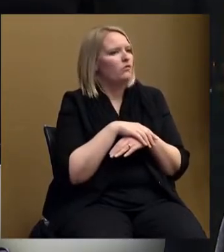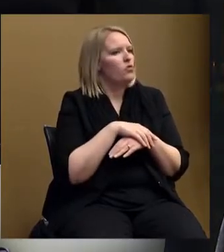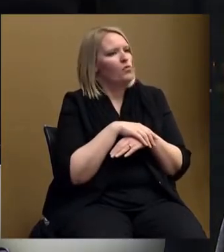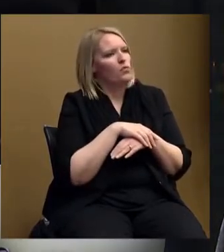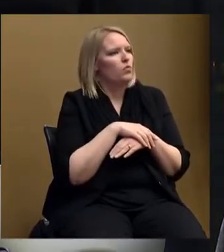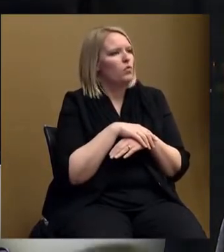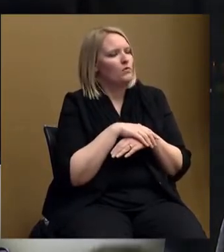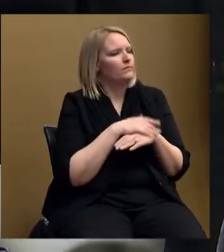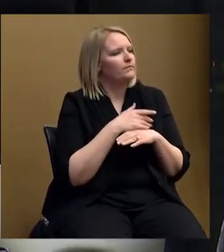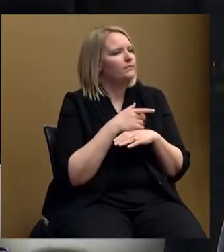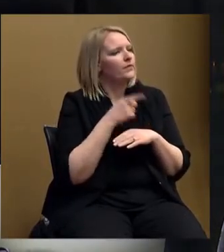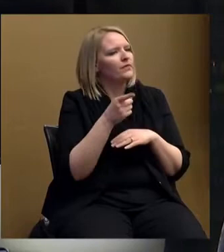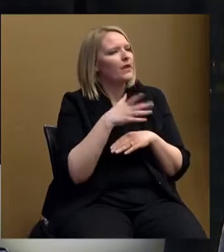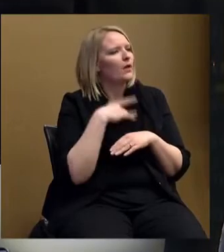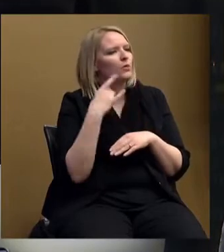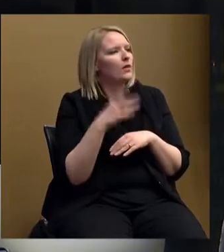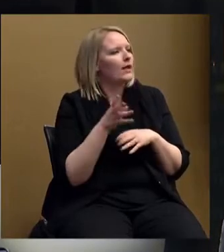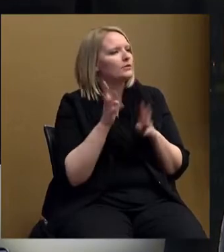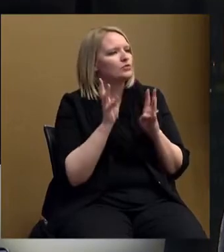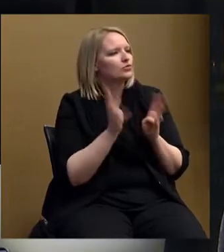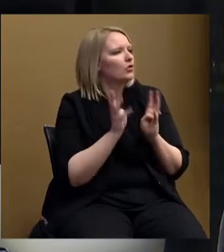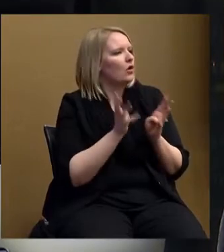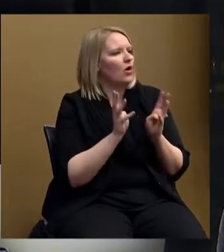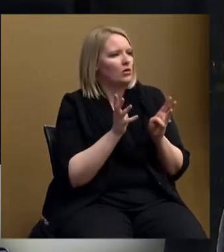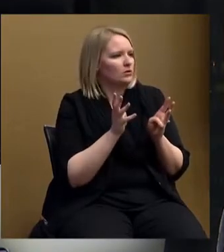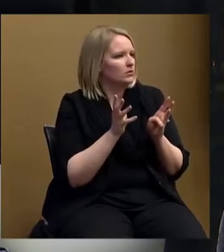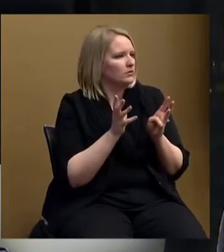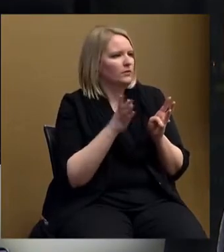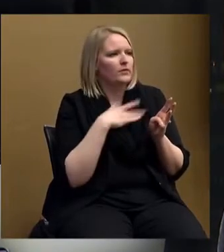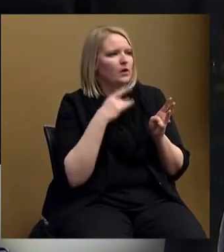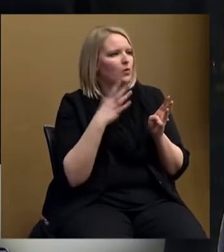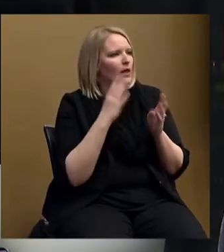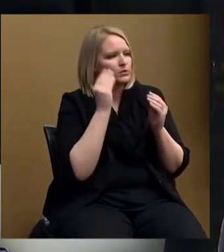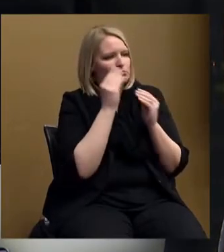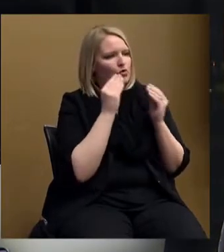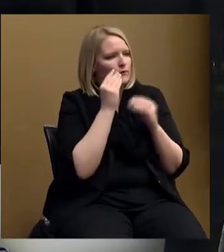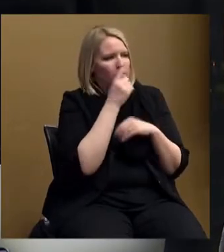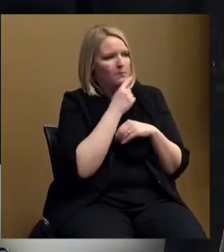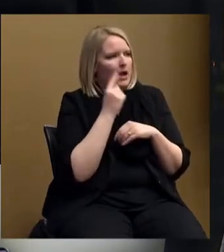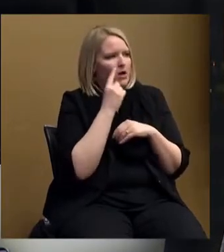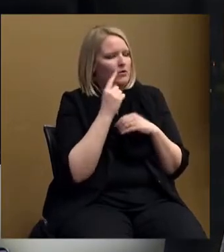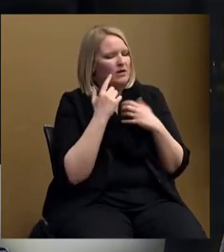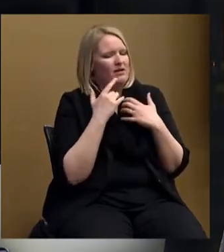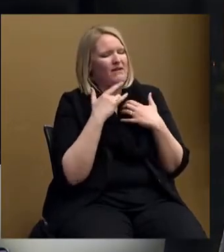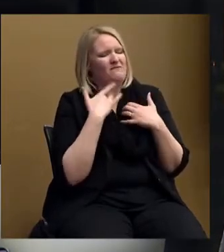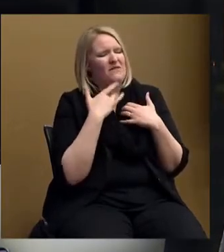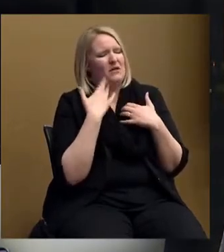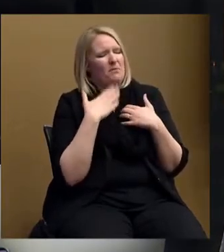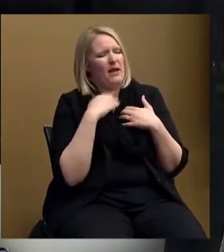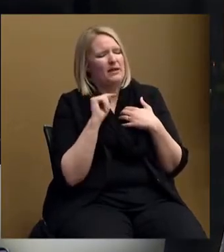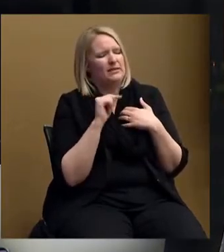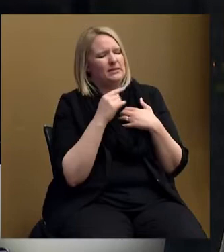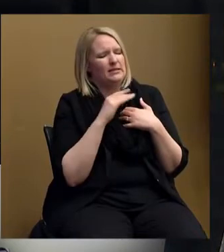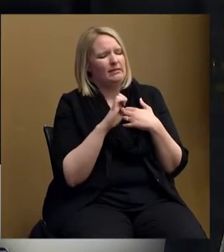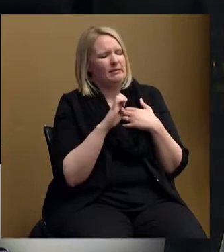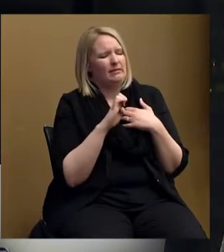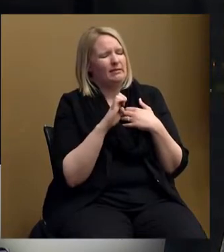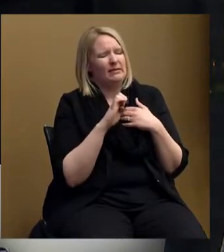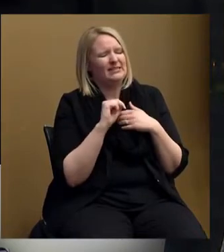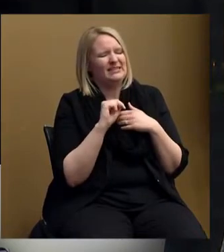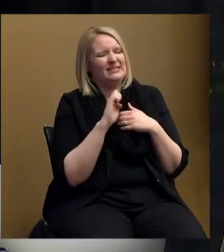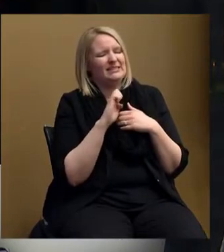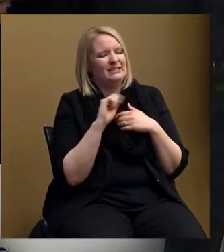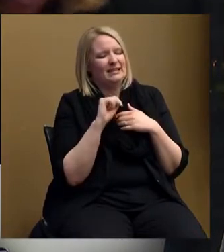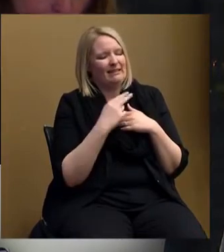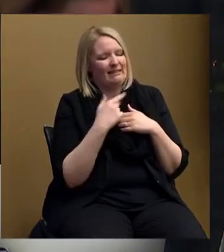Okay, these kids don't like to talk. They don't like to move their mouth. They can feel their tongue on